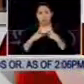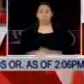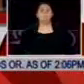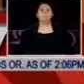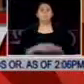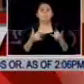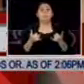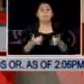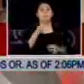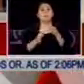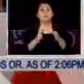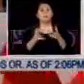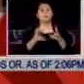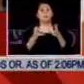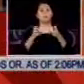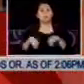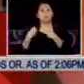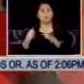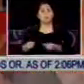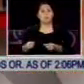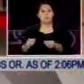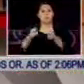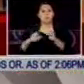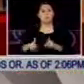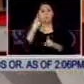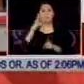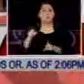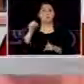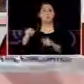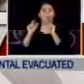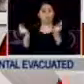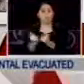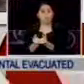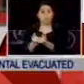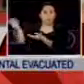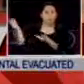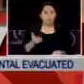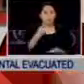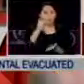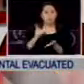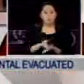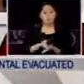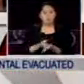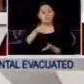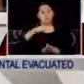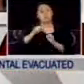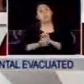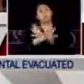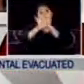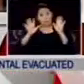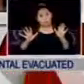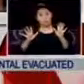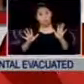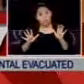entitle a party to the issuance of a subpoena duces tecum, it must appear by clear and